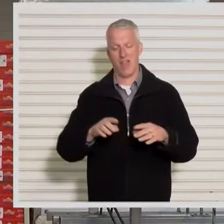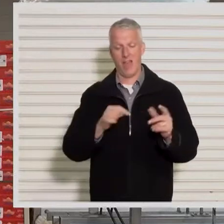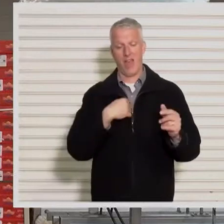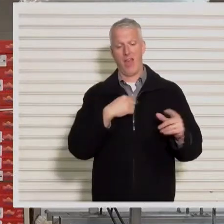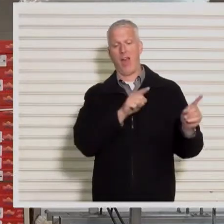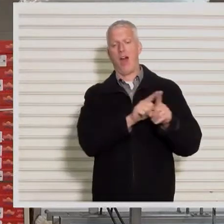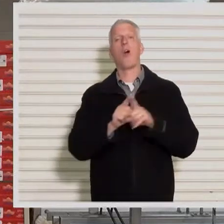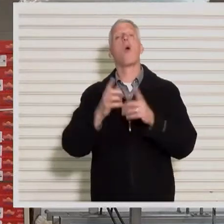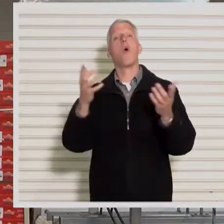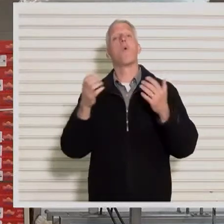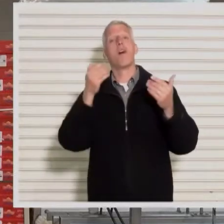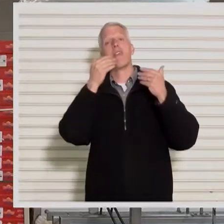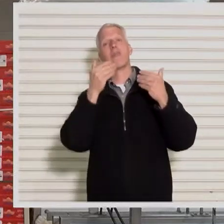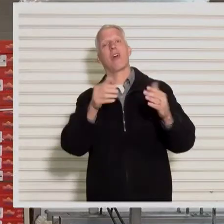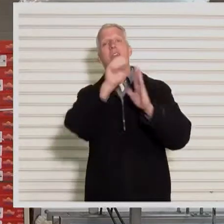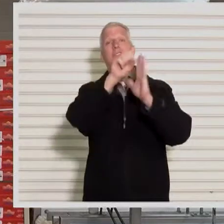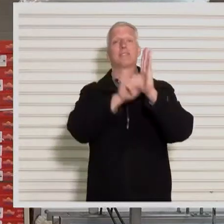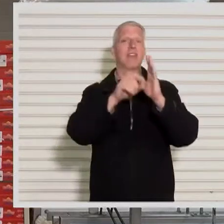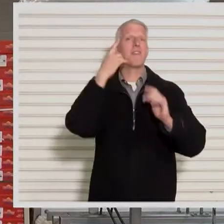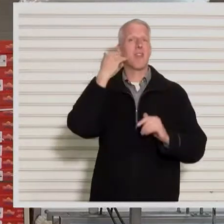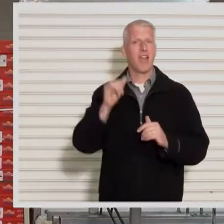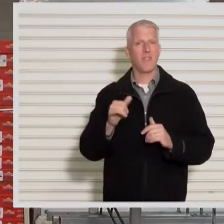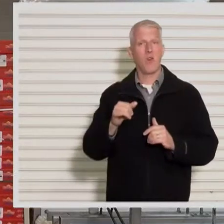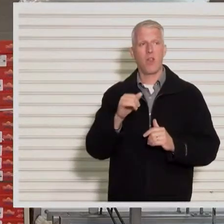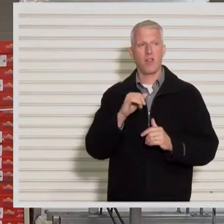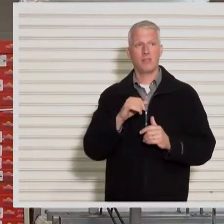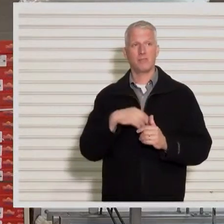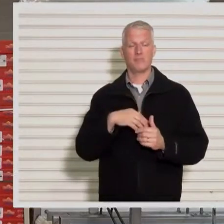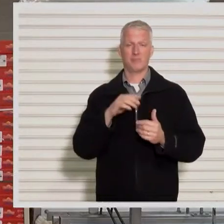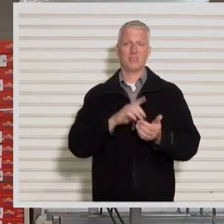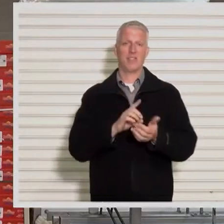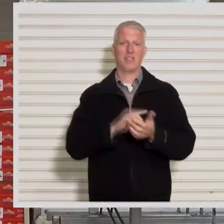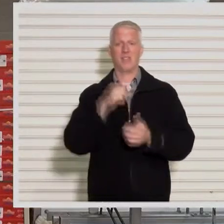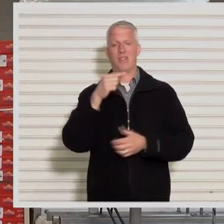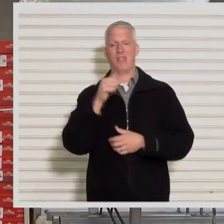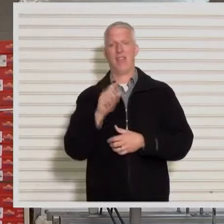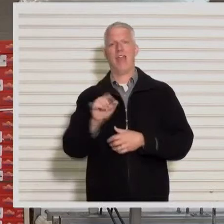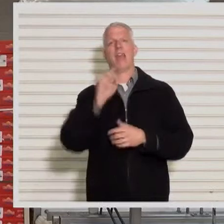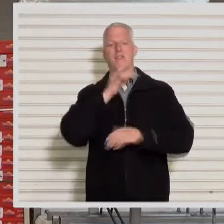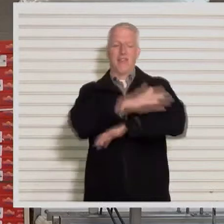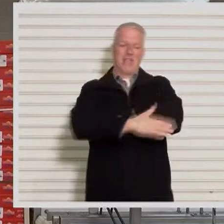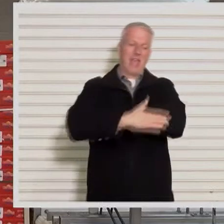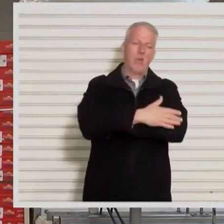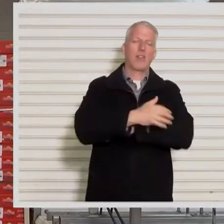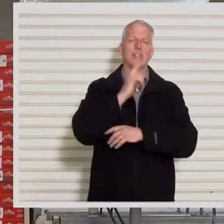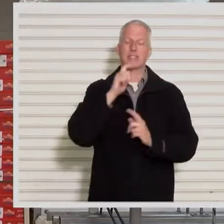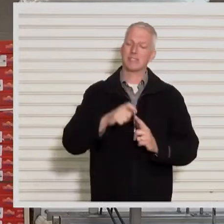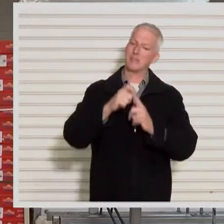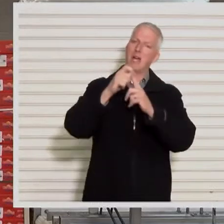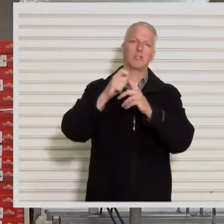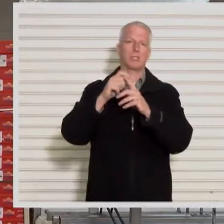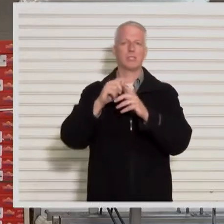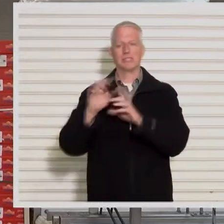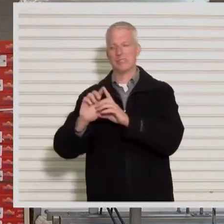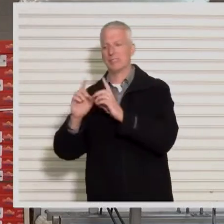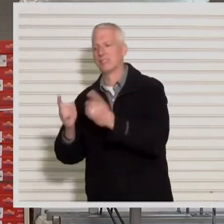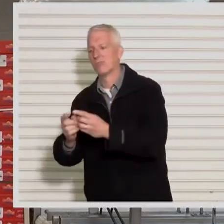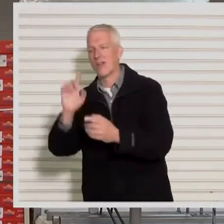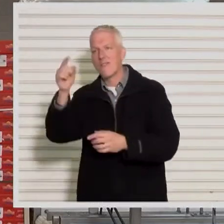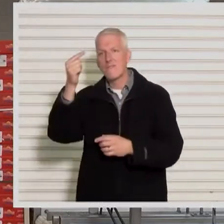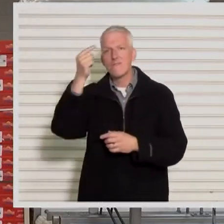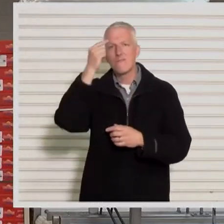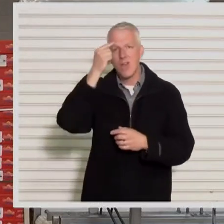want to thank the state of California and Dr. Galley, the county, the special districts, the federal